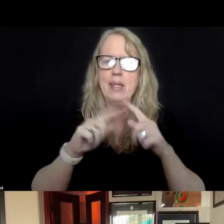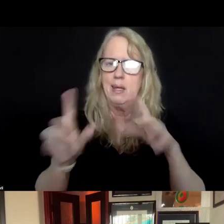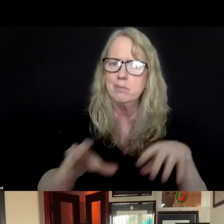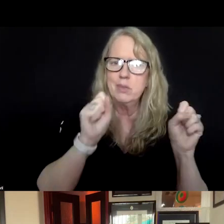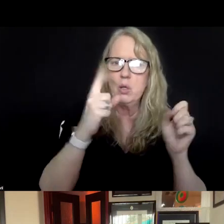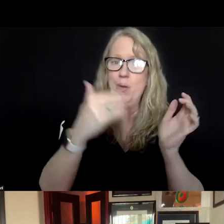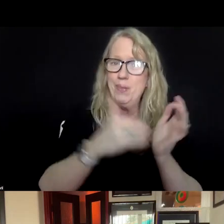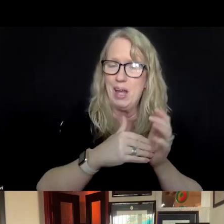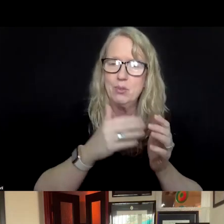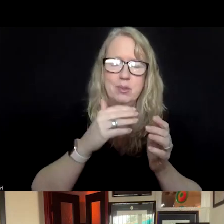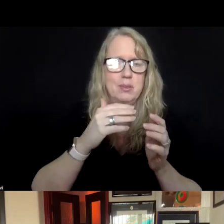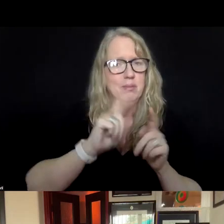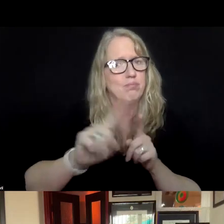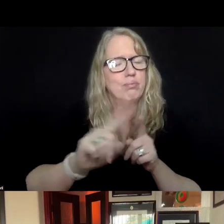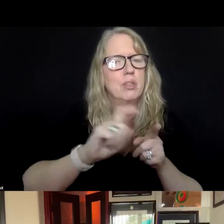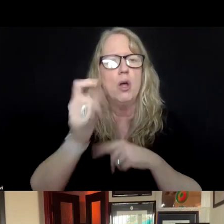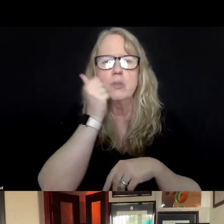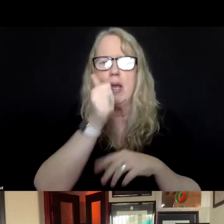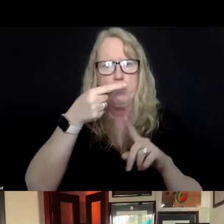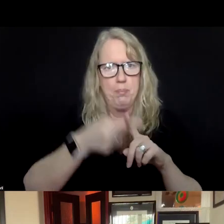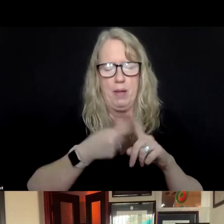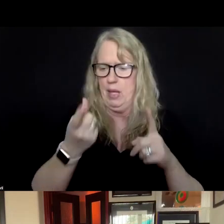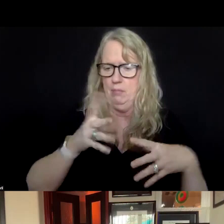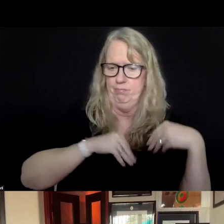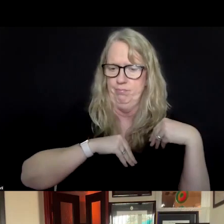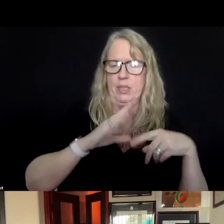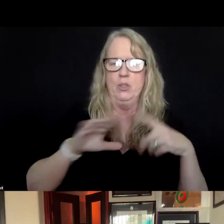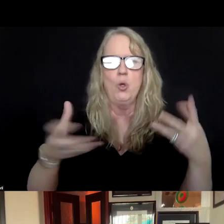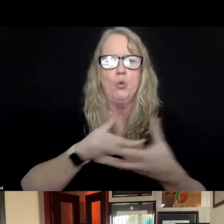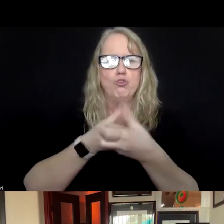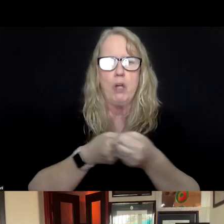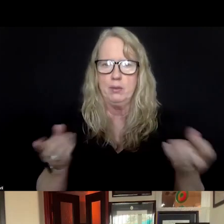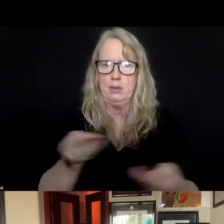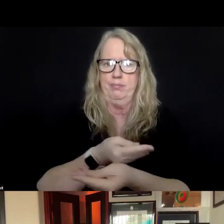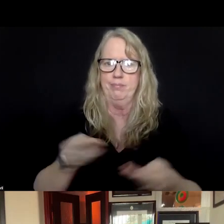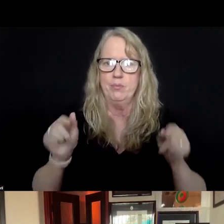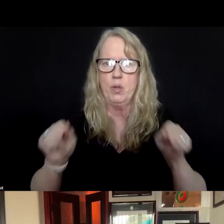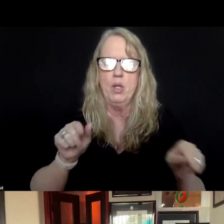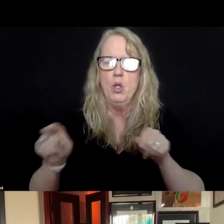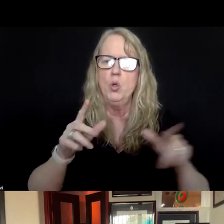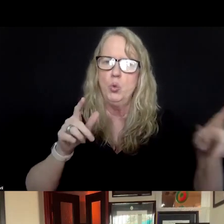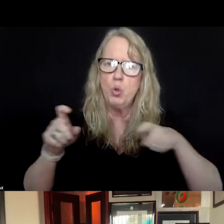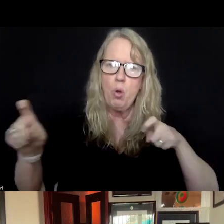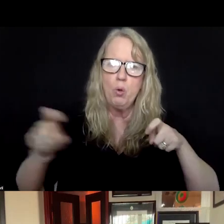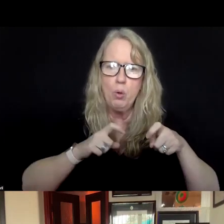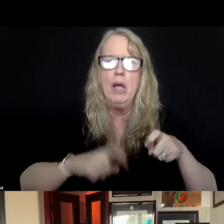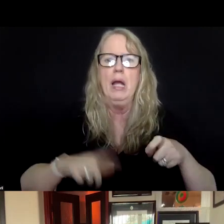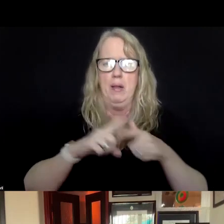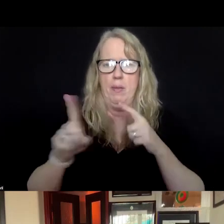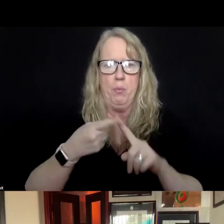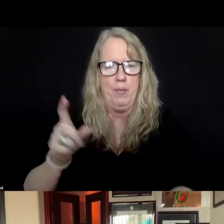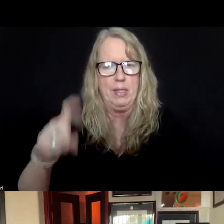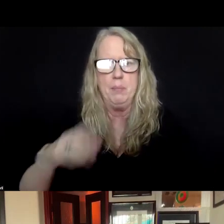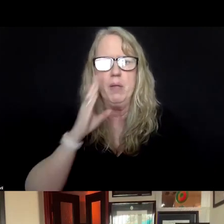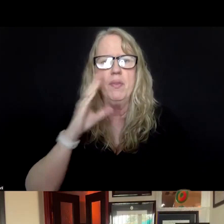calls a month. And then they take that call right there. So there's that trust between the two different types of call takers. If they need to, then they can dispatch a